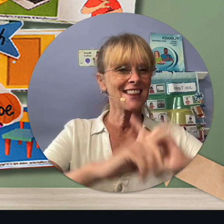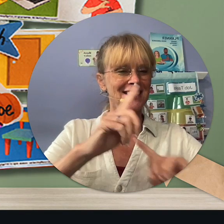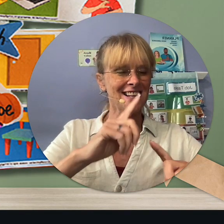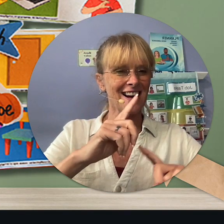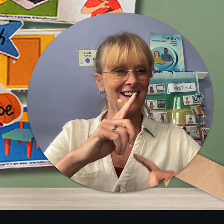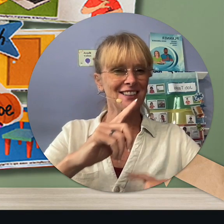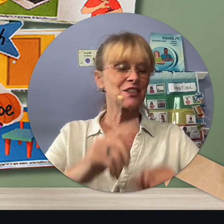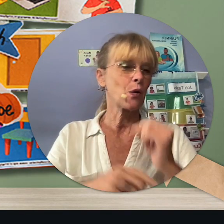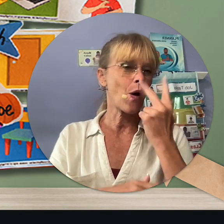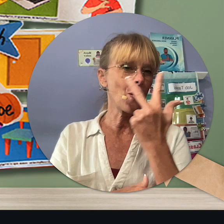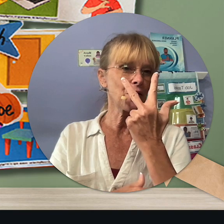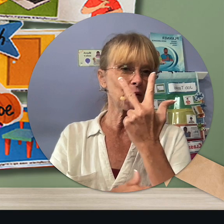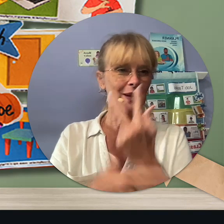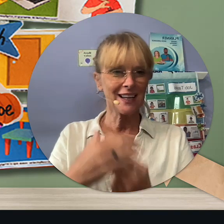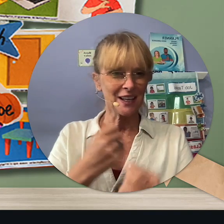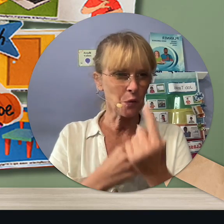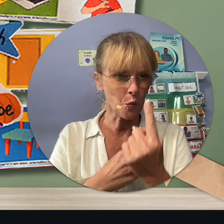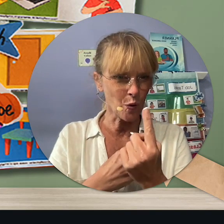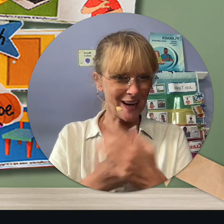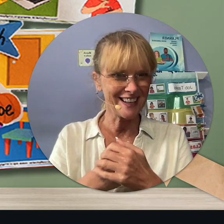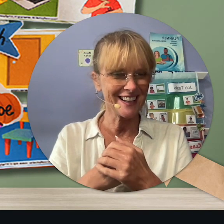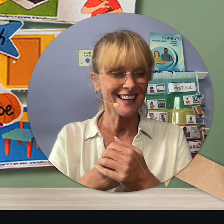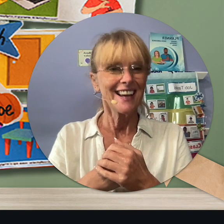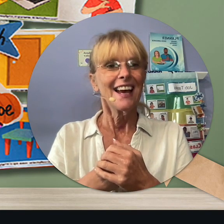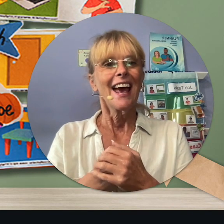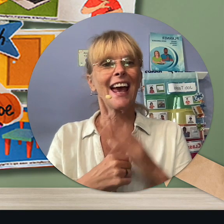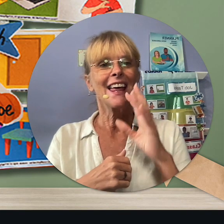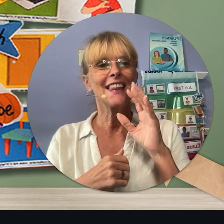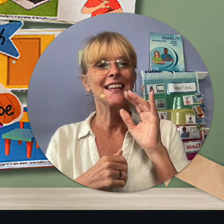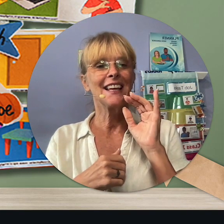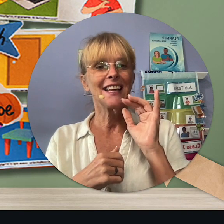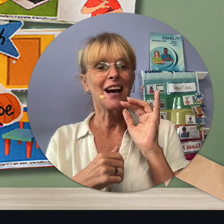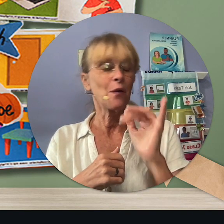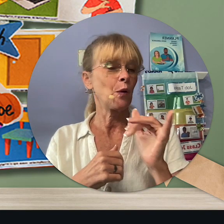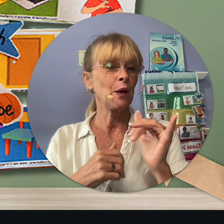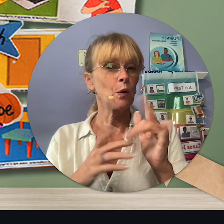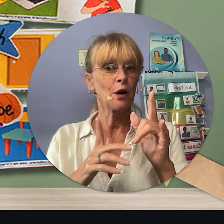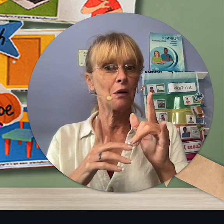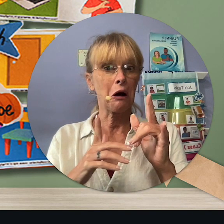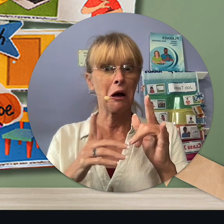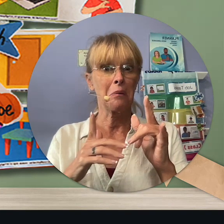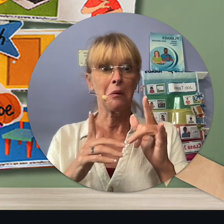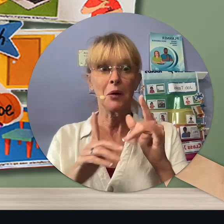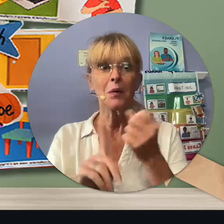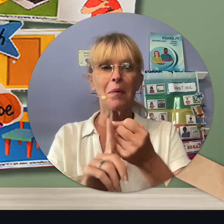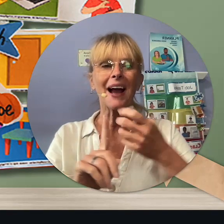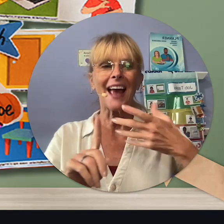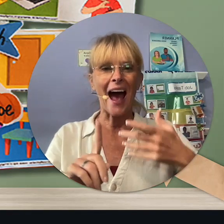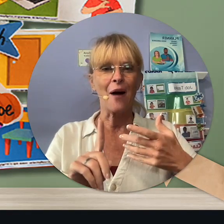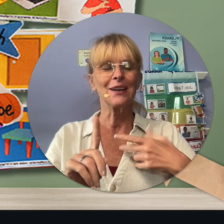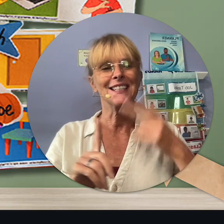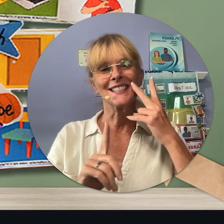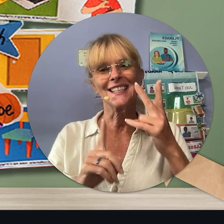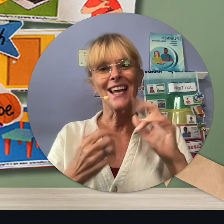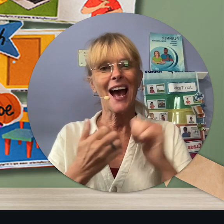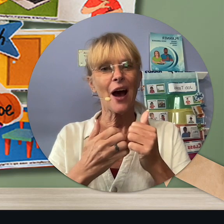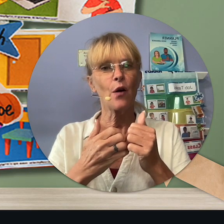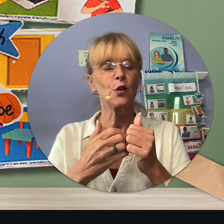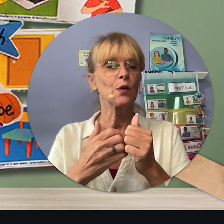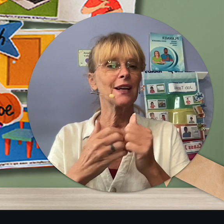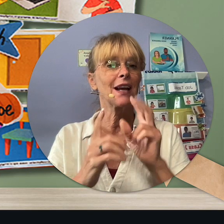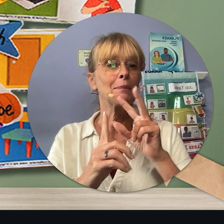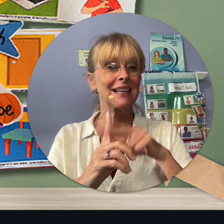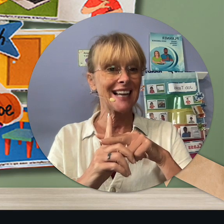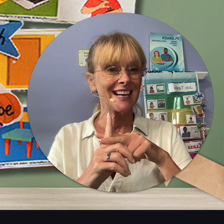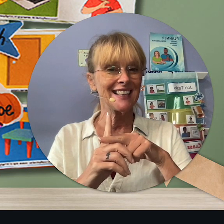and the sign. So all three in one. And we will back out to see how